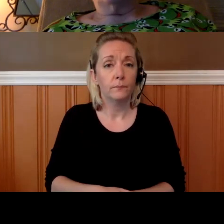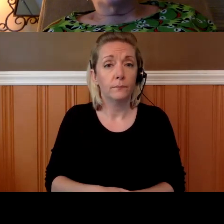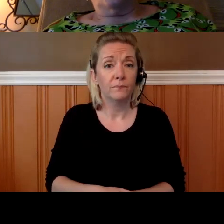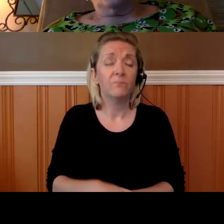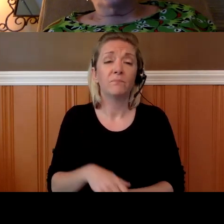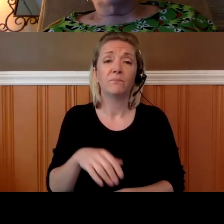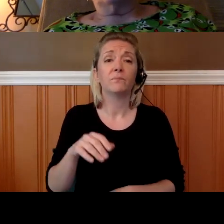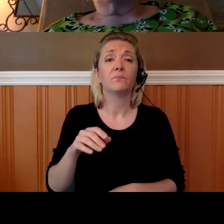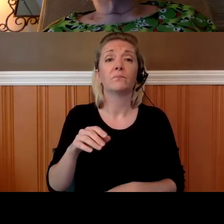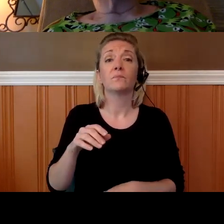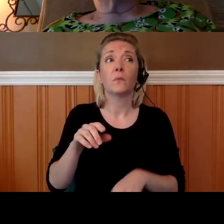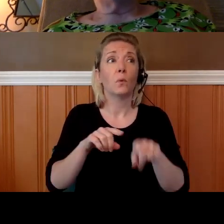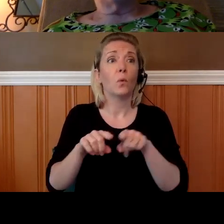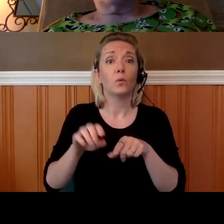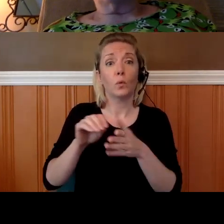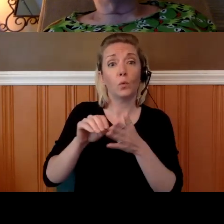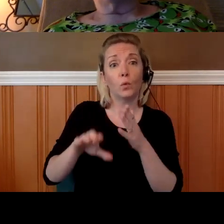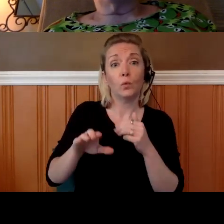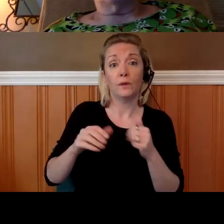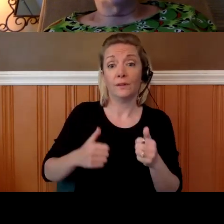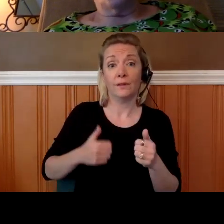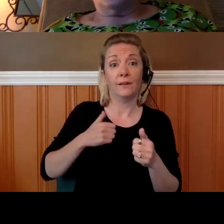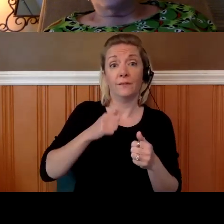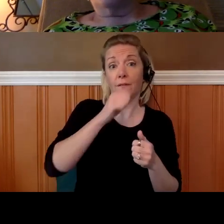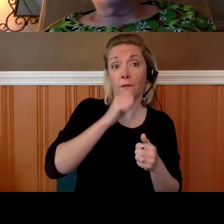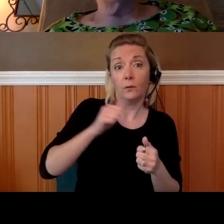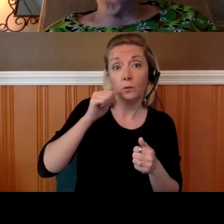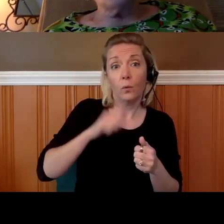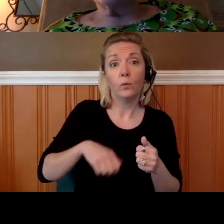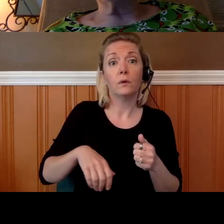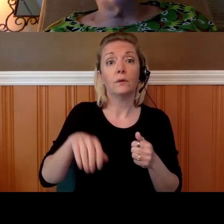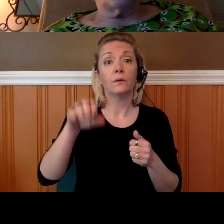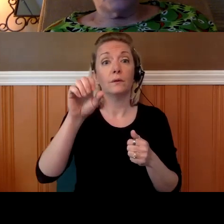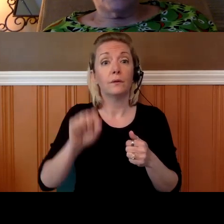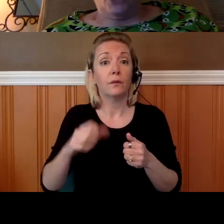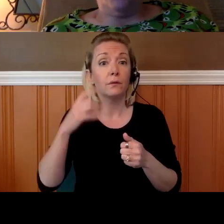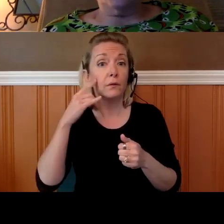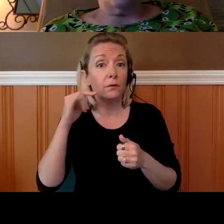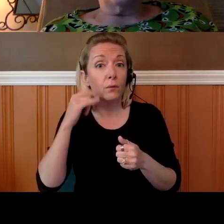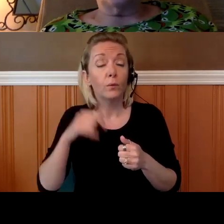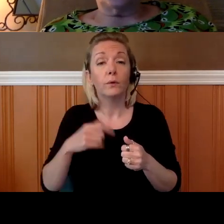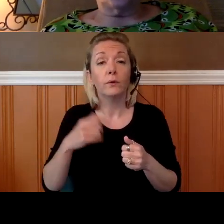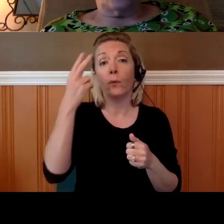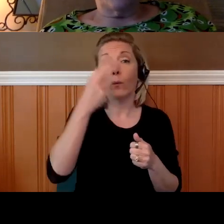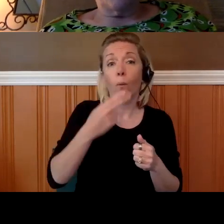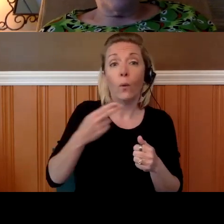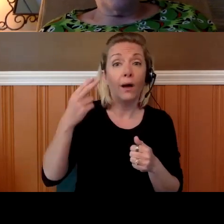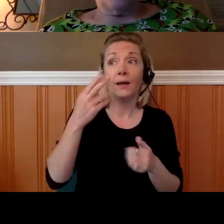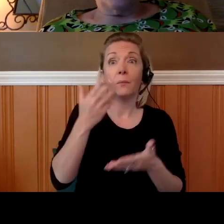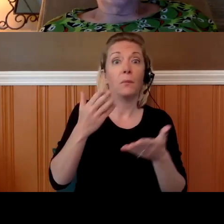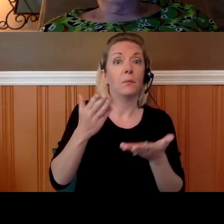in Arizona, Southern California, Hawaii, parts of the world that never see snow. That's a whole different story.